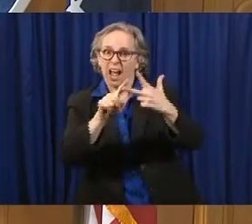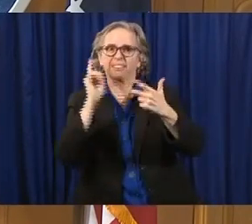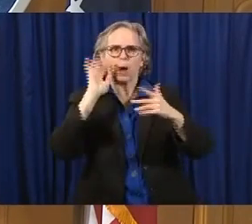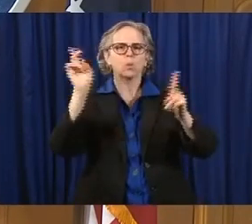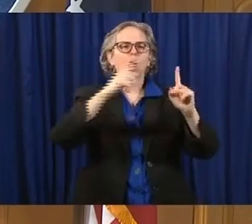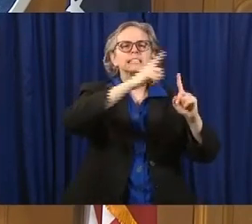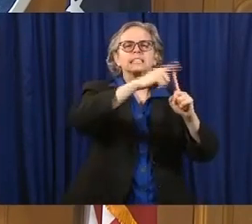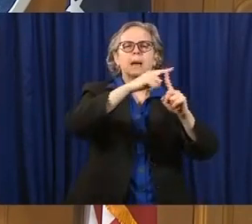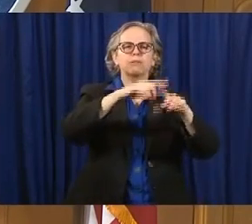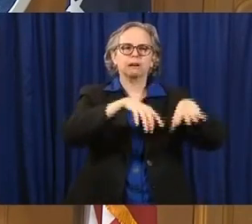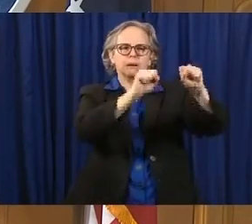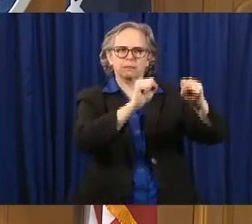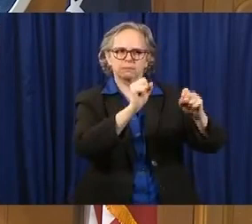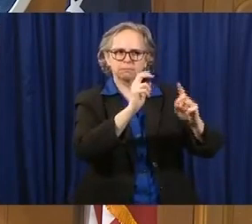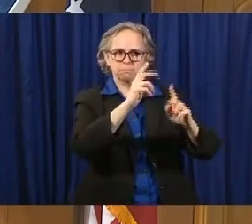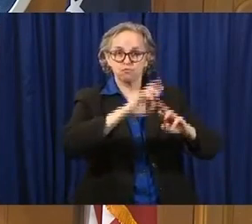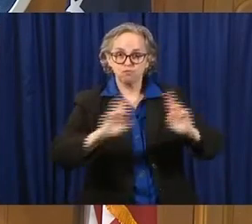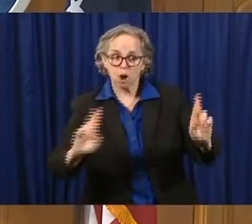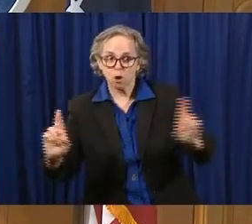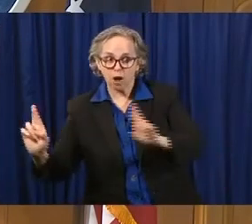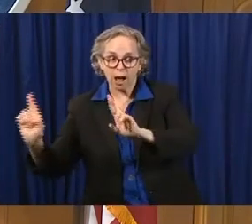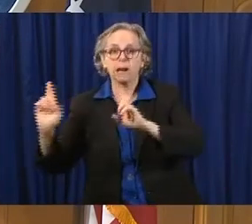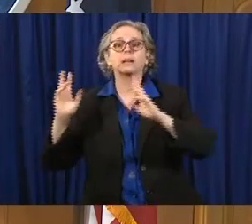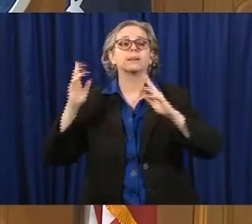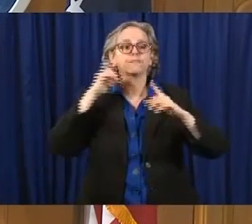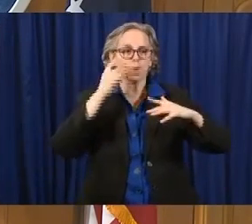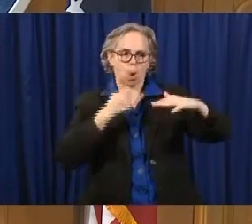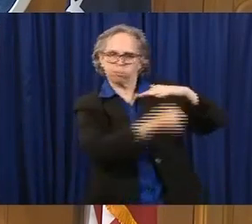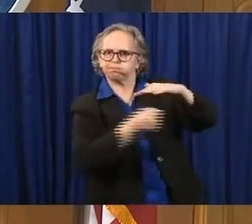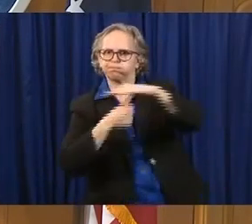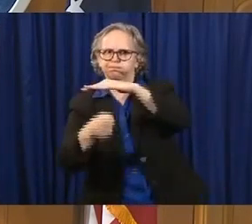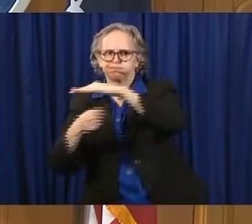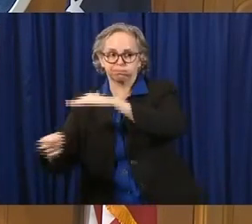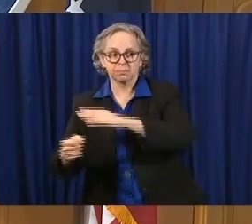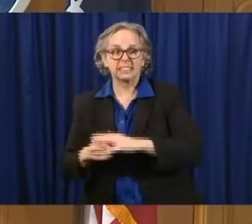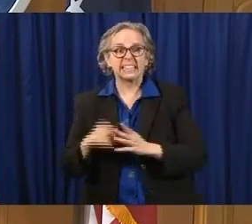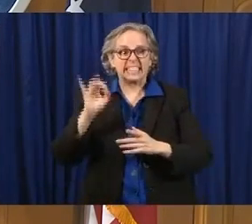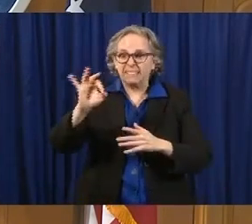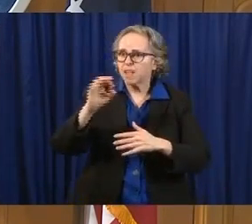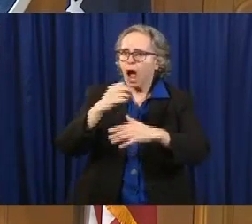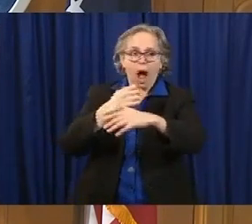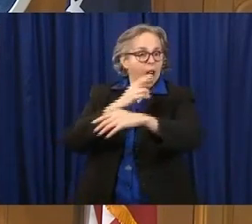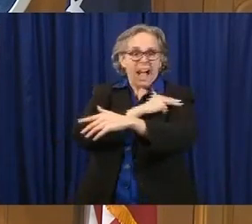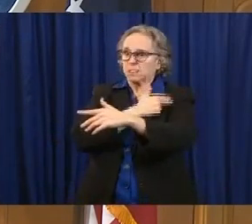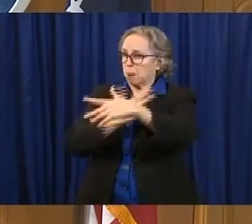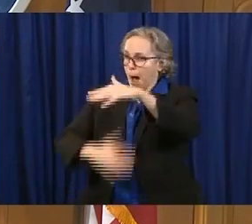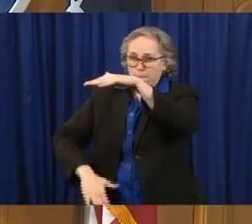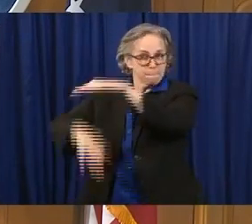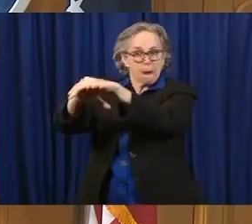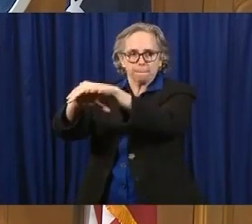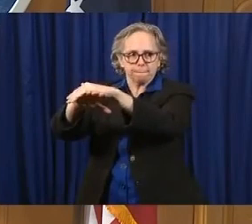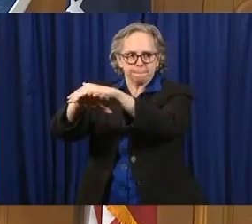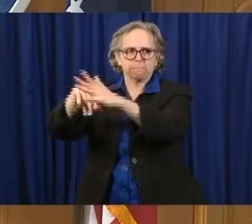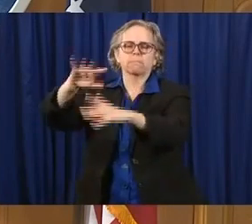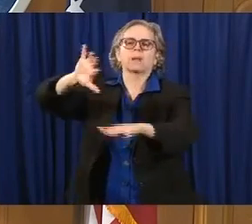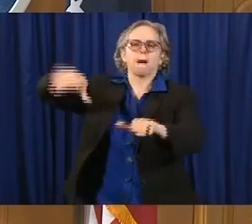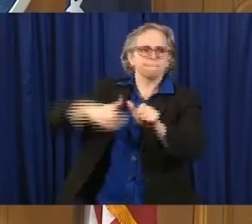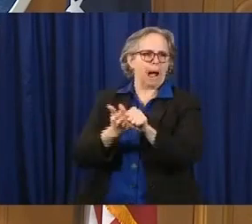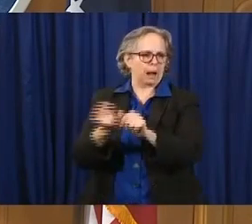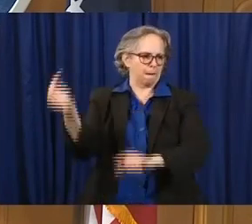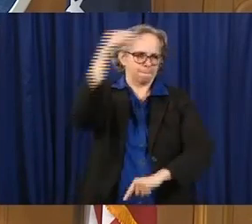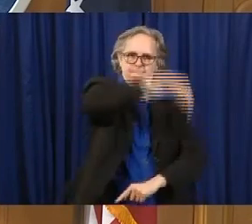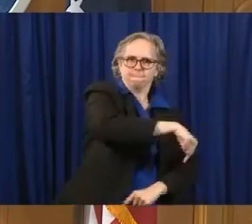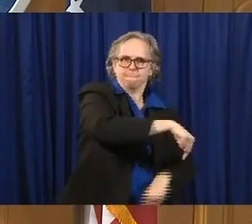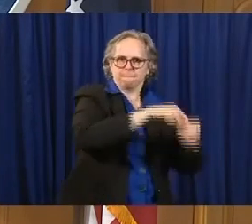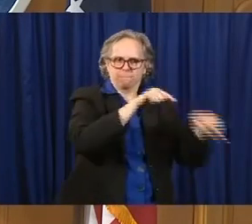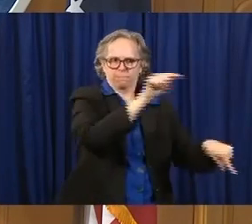does not flood our hospitals to the point where they no longer have space. Candidly, we hope we never have to